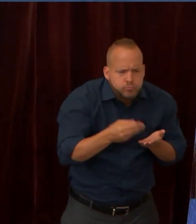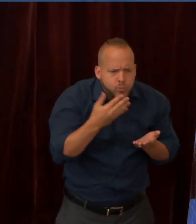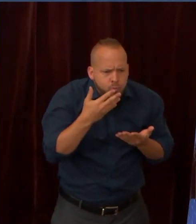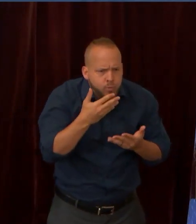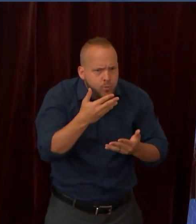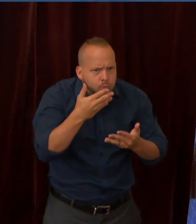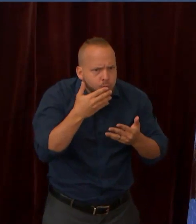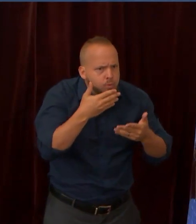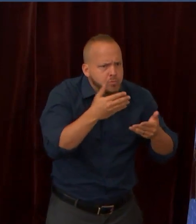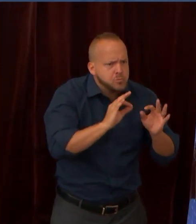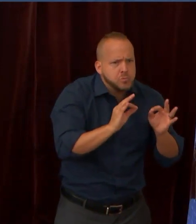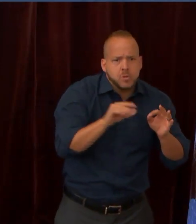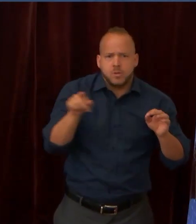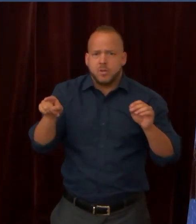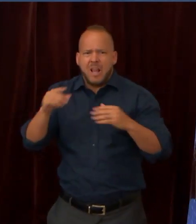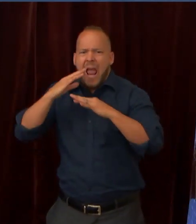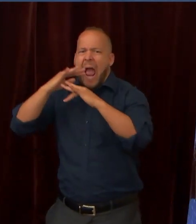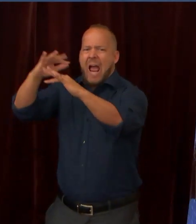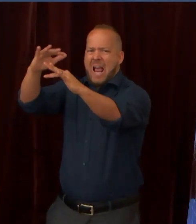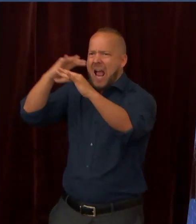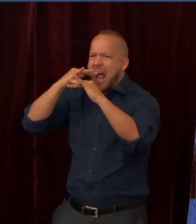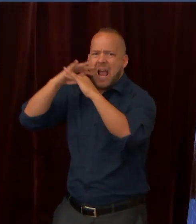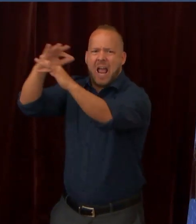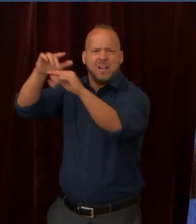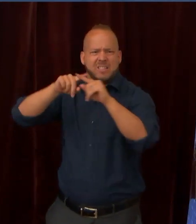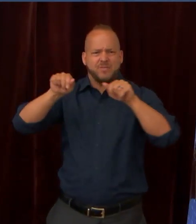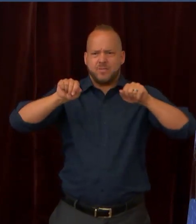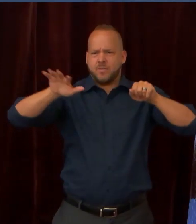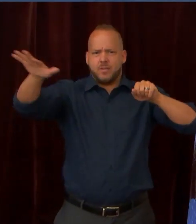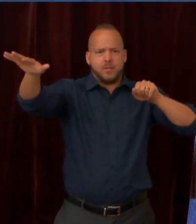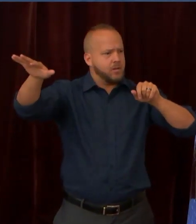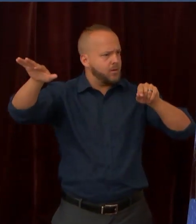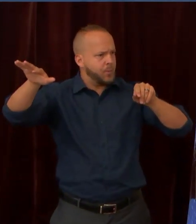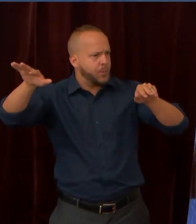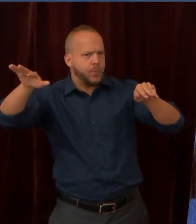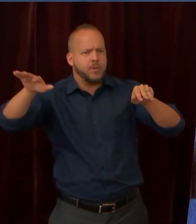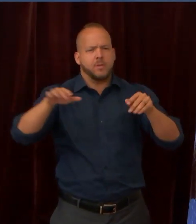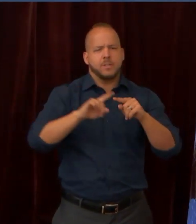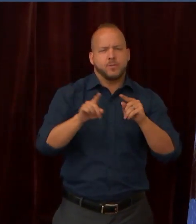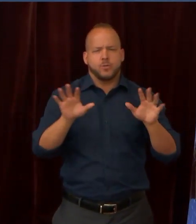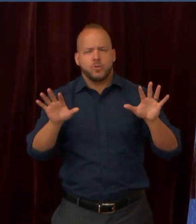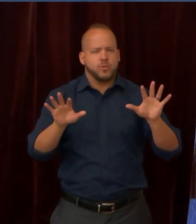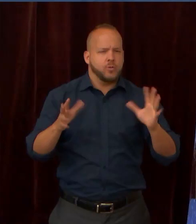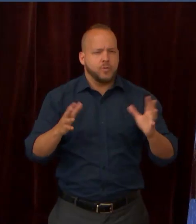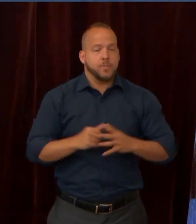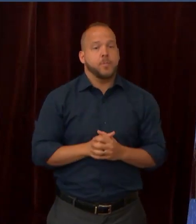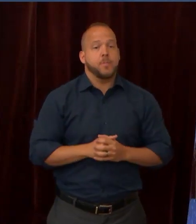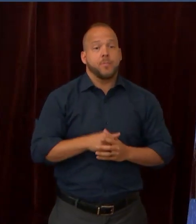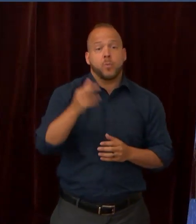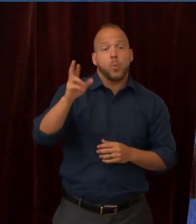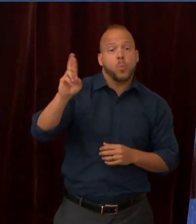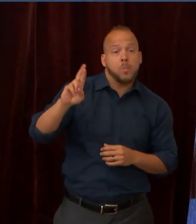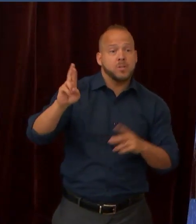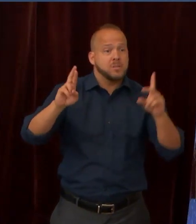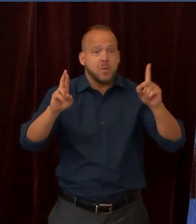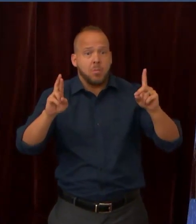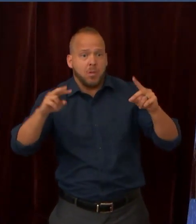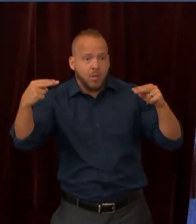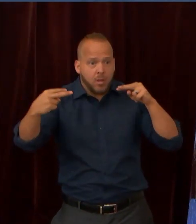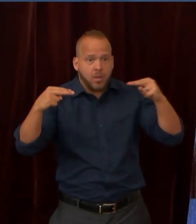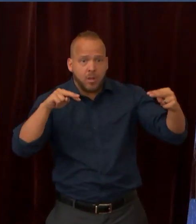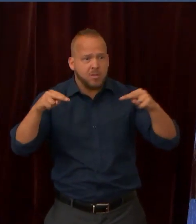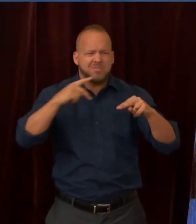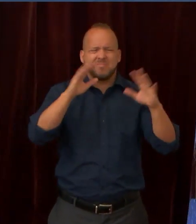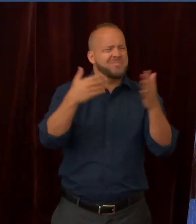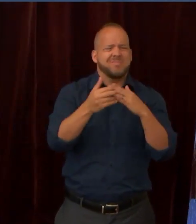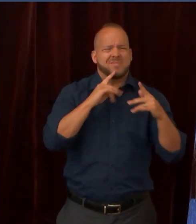And it ought not to be a partisan thing either. I've been inspired by Republican governors